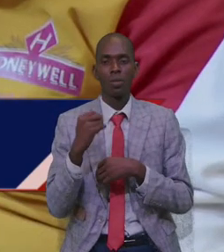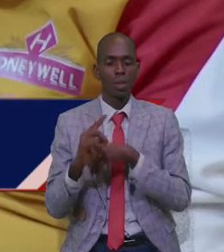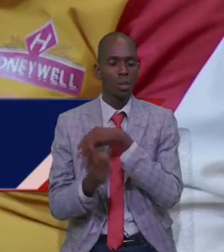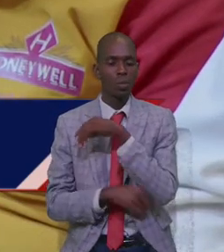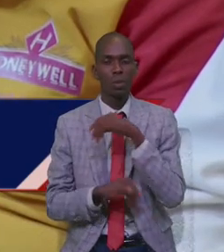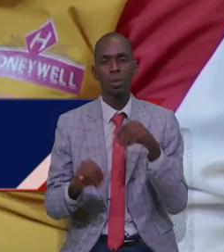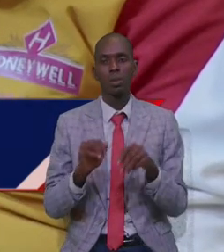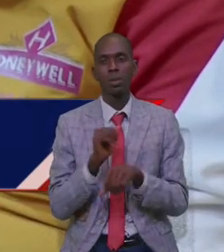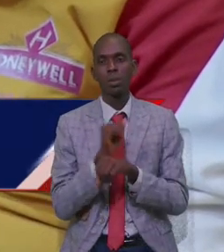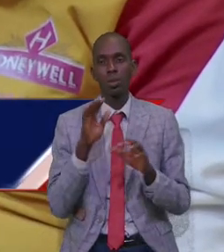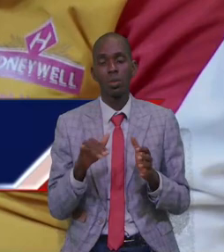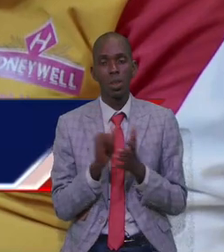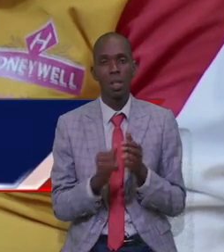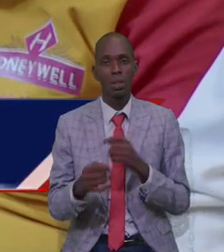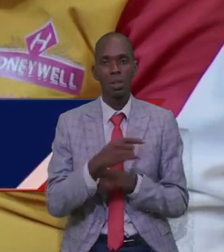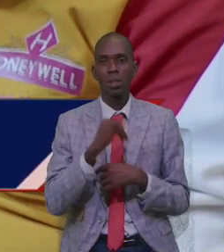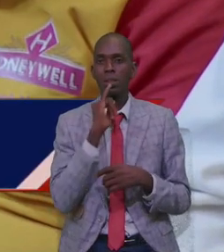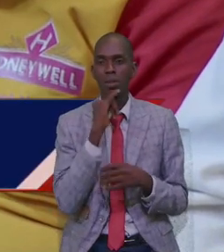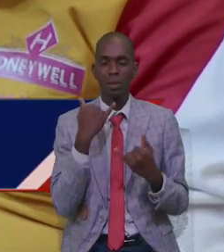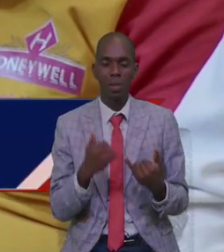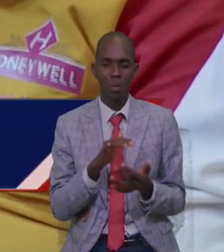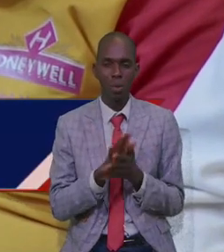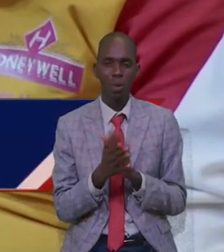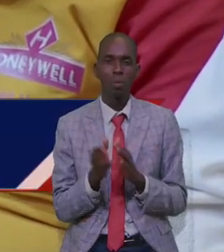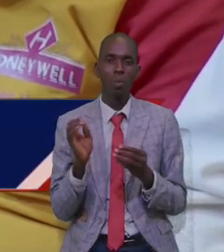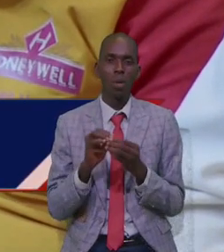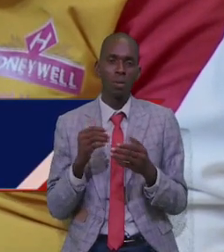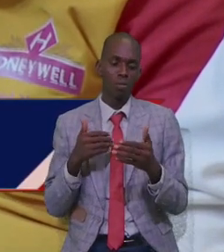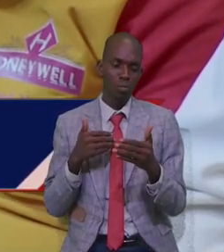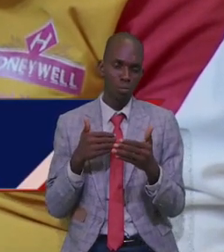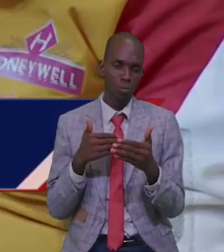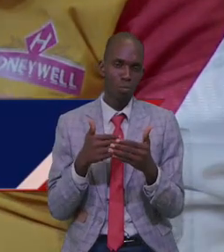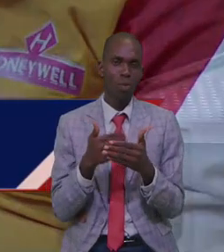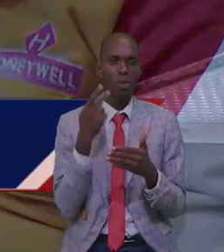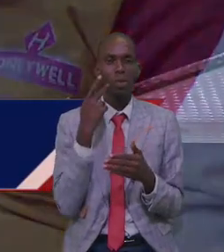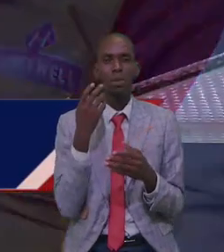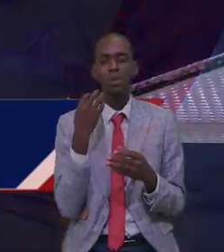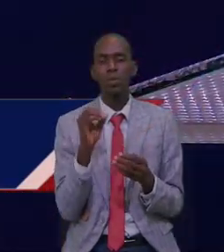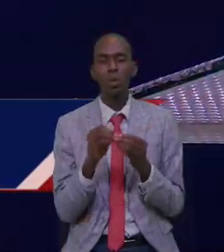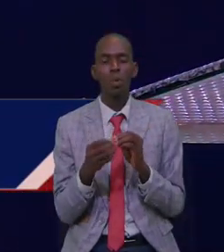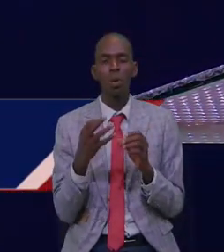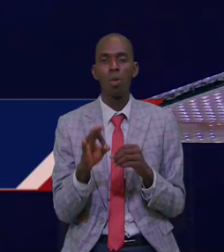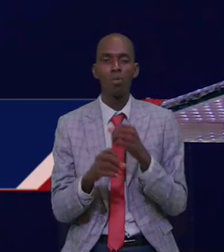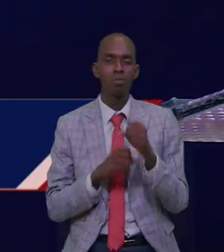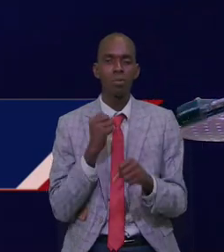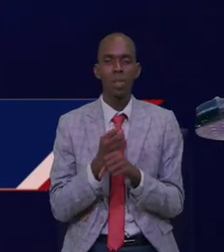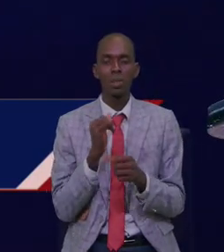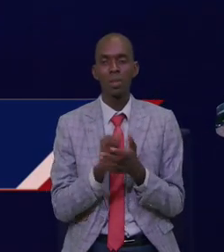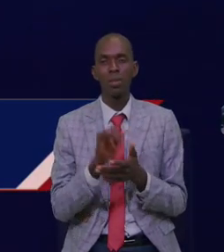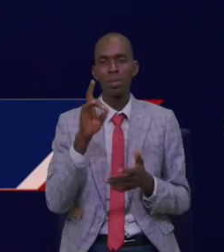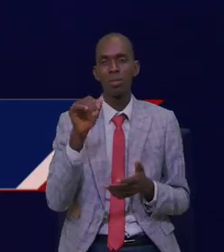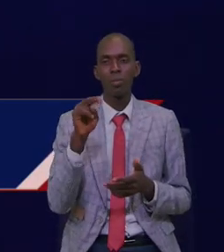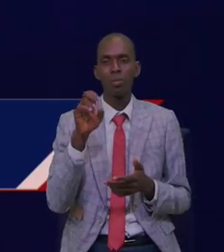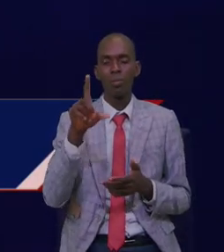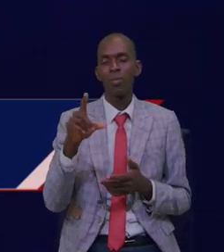is approaching. Look at the number of years that Daniel had interpreted the dream, and look at, you know,